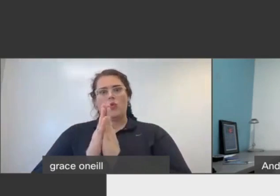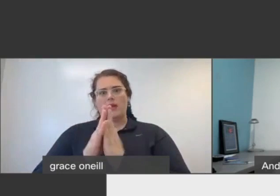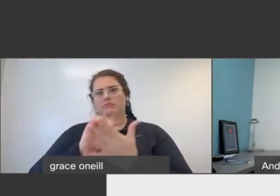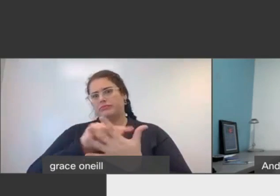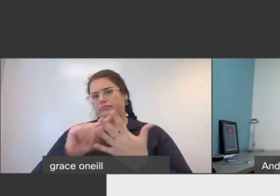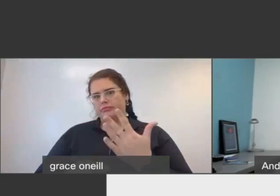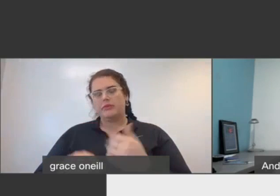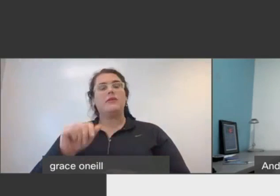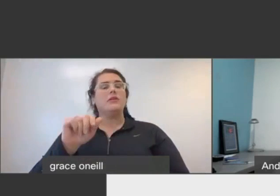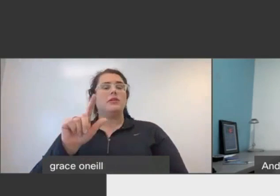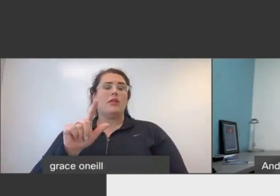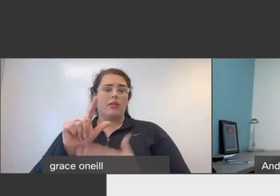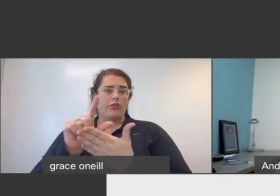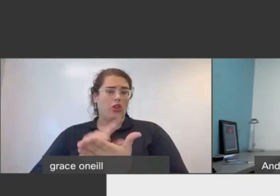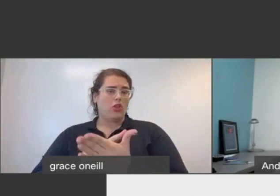requires that each